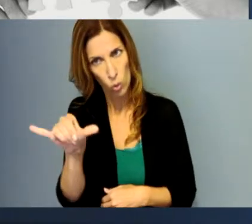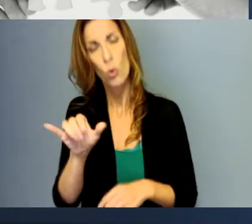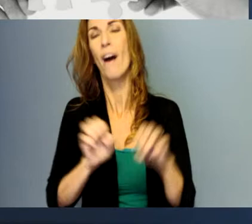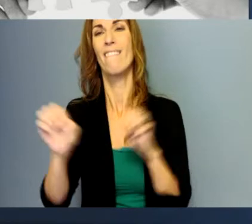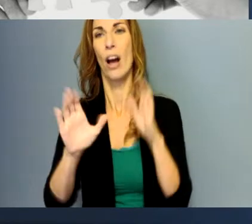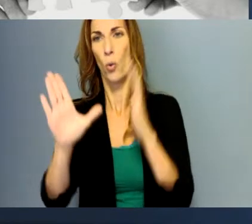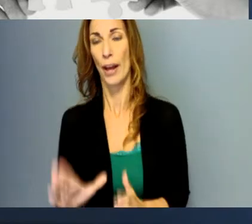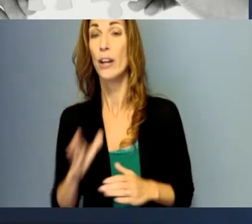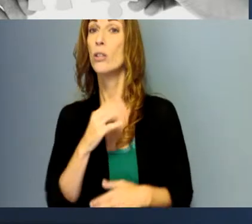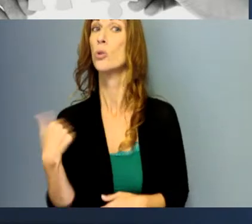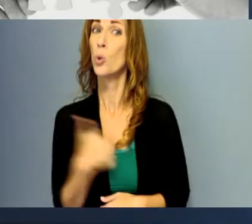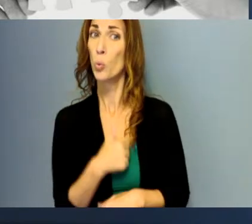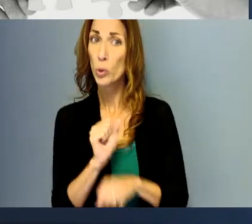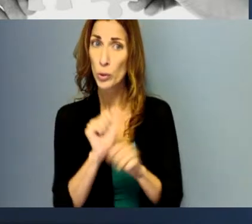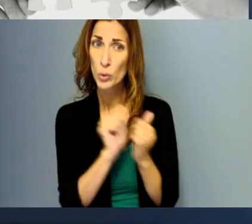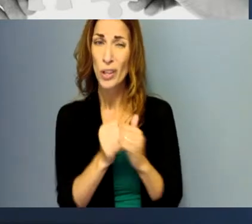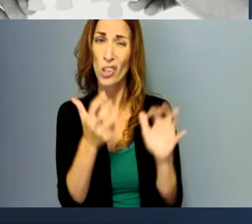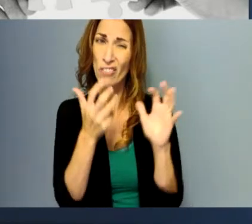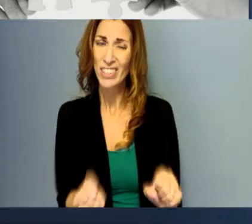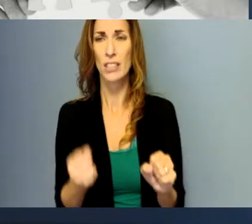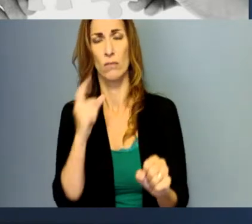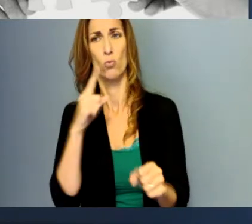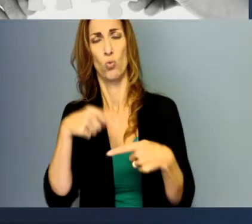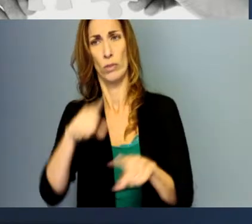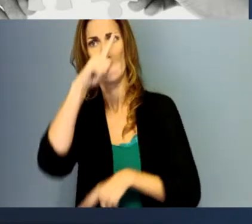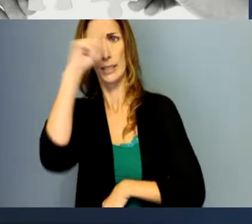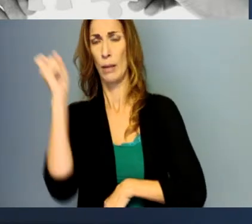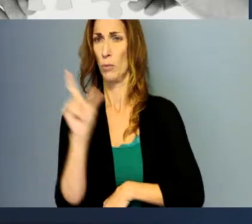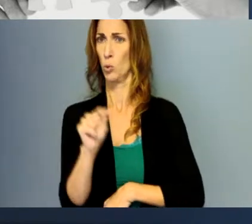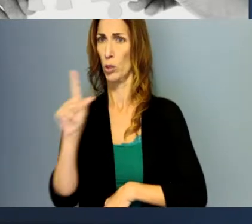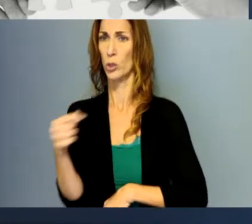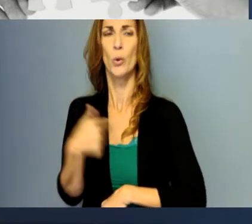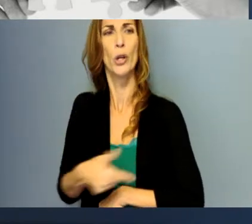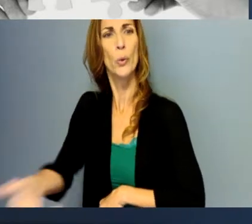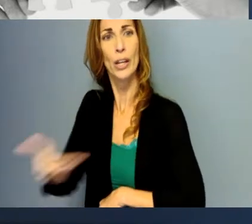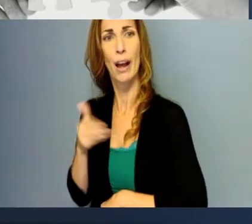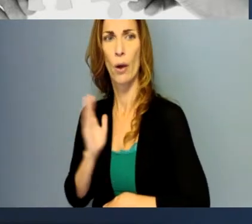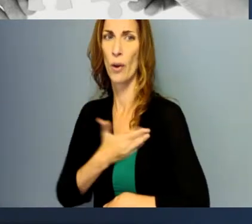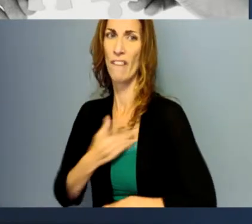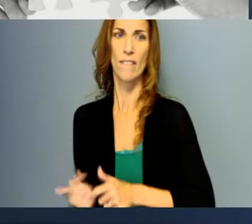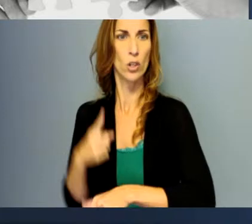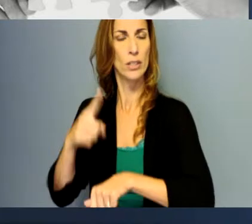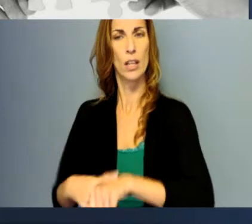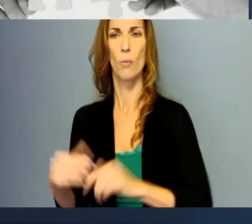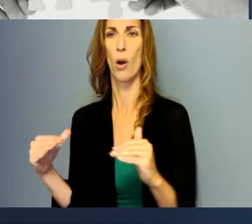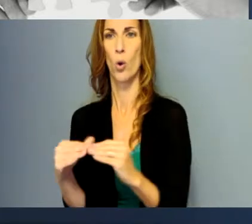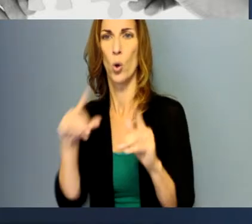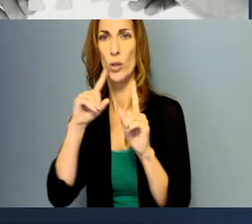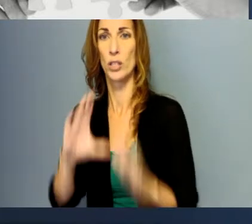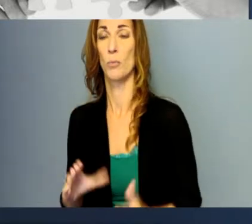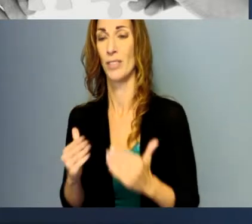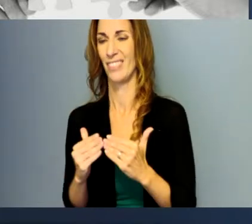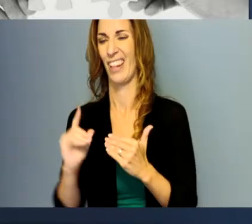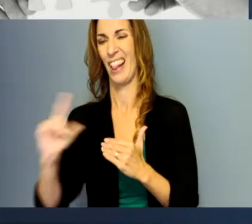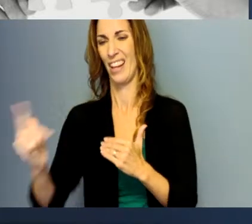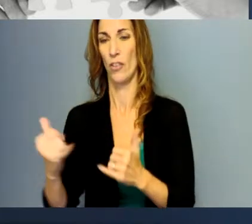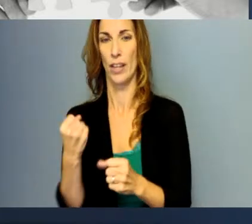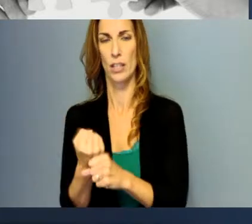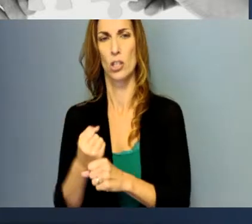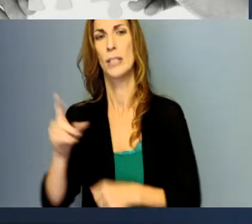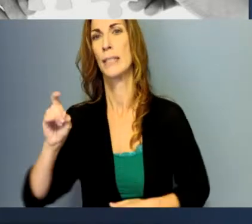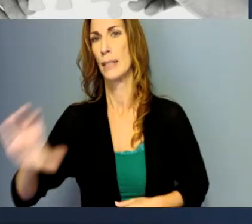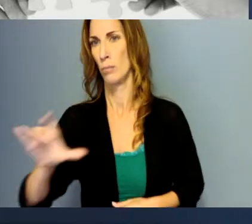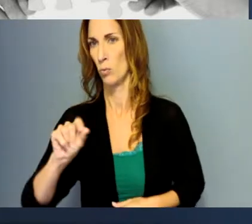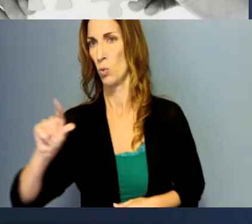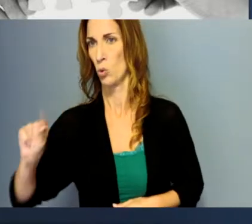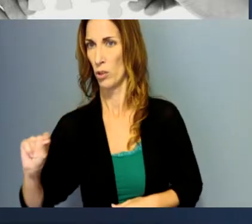worked together quickly in the summer of 2020, and we hired our first co-responders later that year in December of